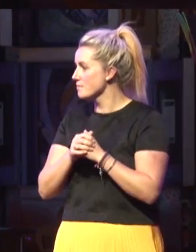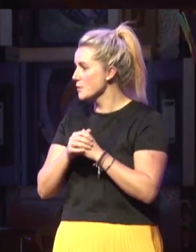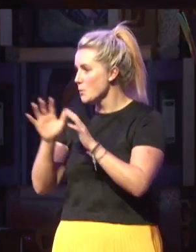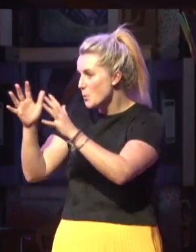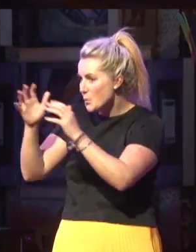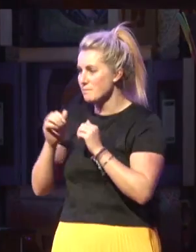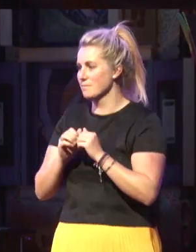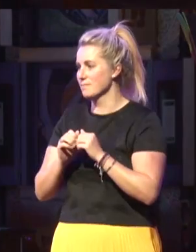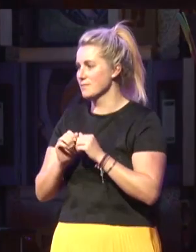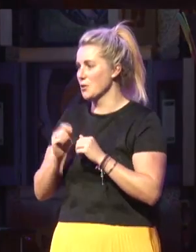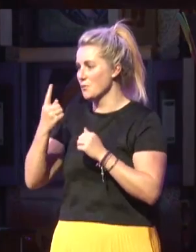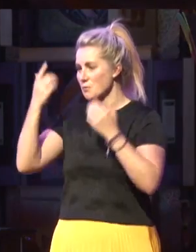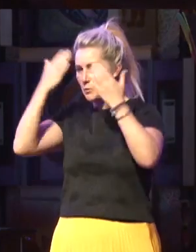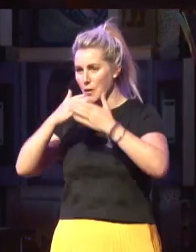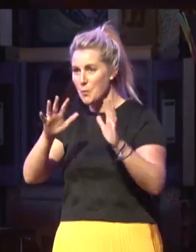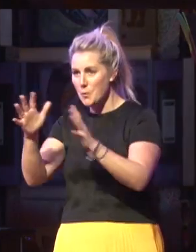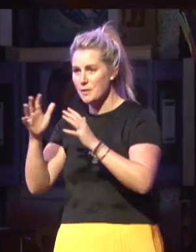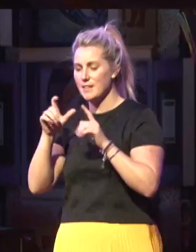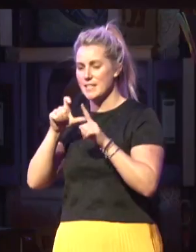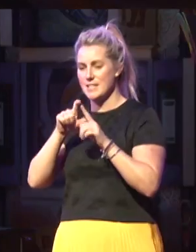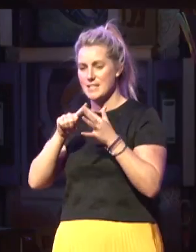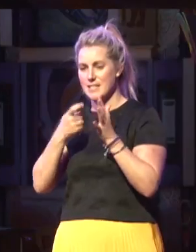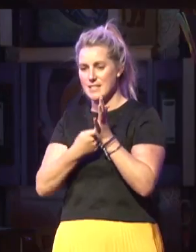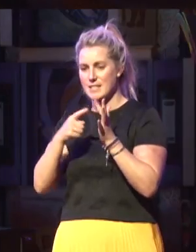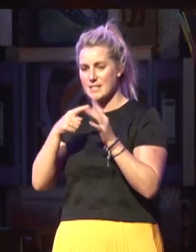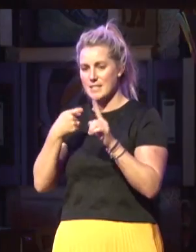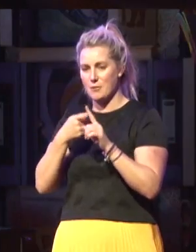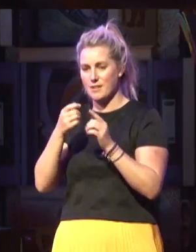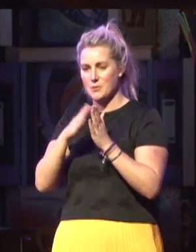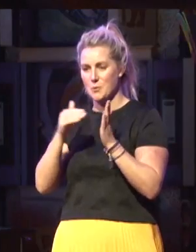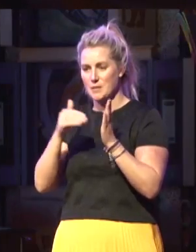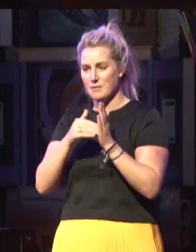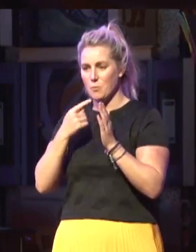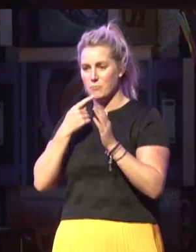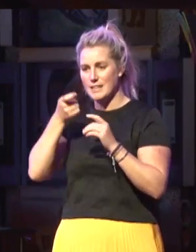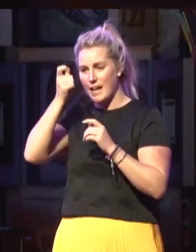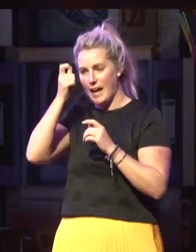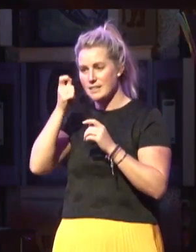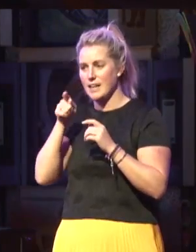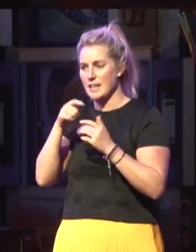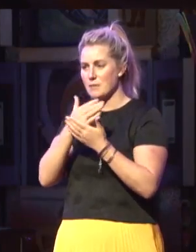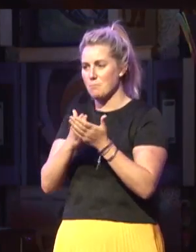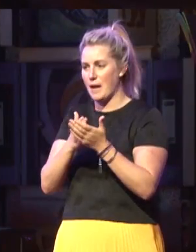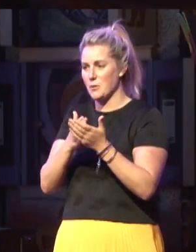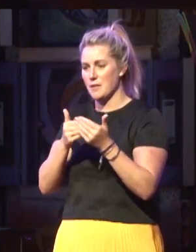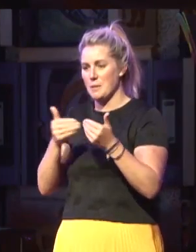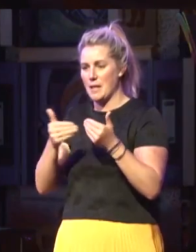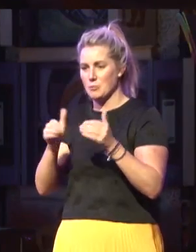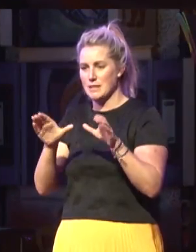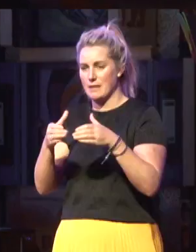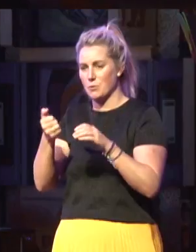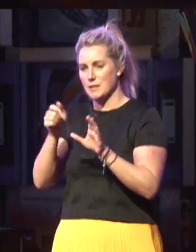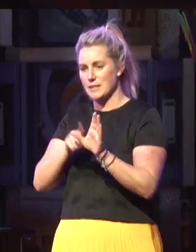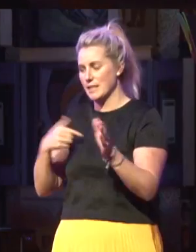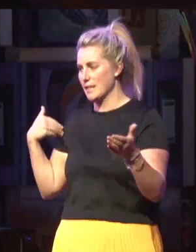but that's a first this evening. Derek is the New Zealand Country Manager for Red Hat and has been part of the ANZ management team for the past 6 and a